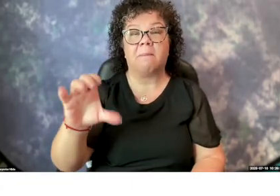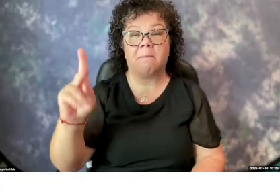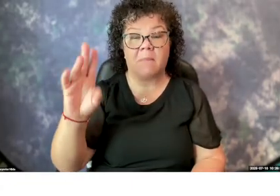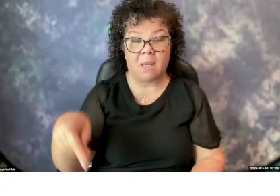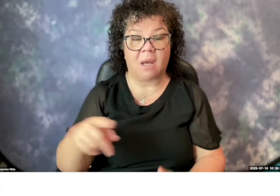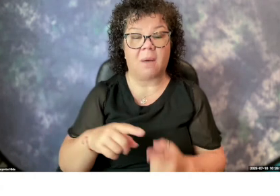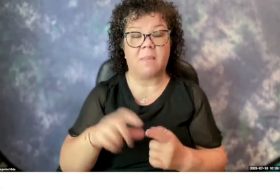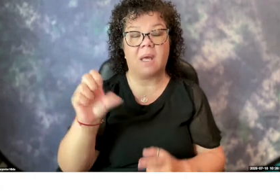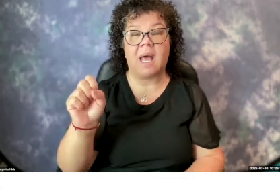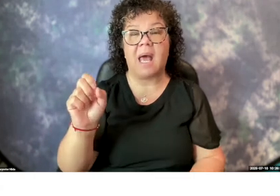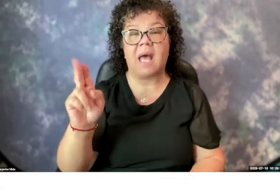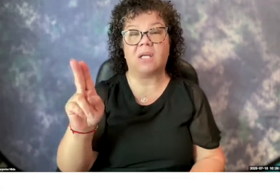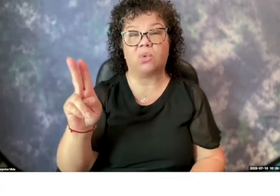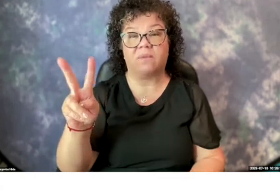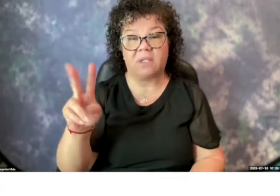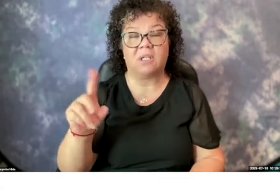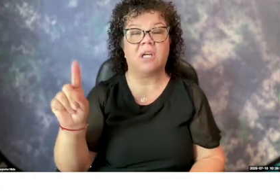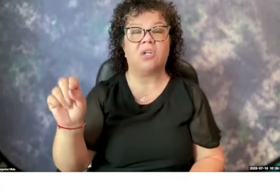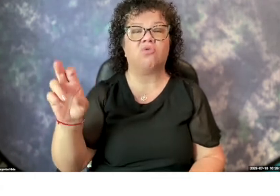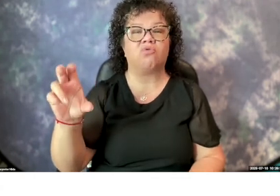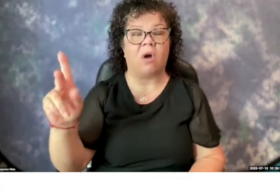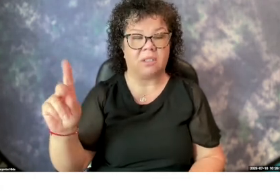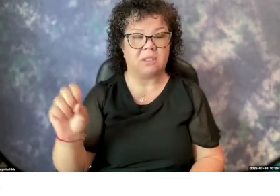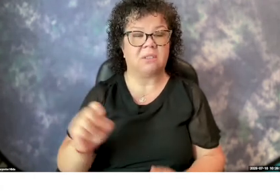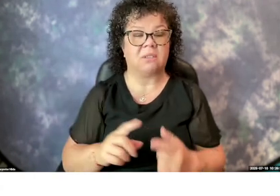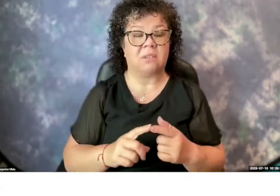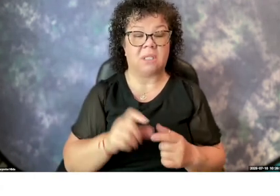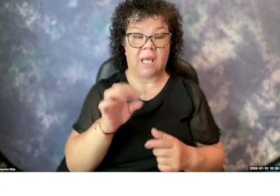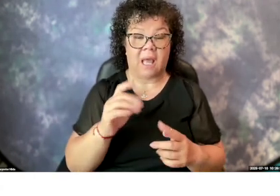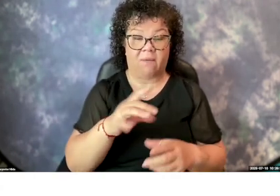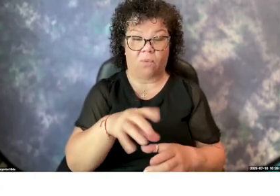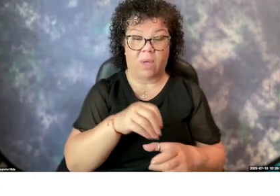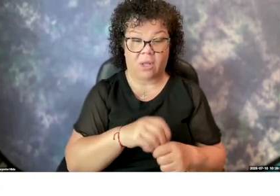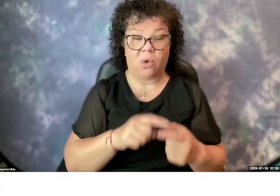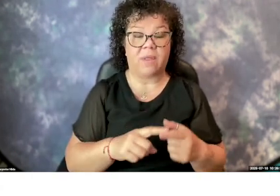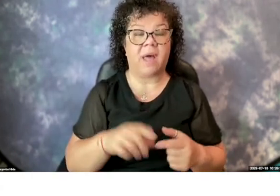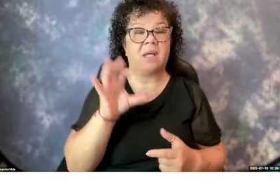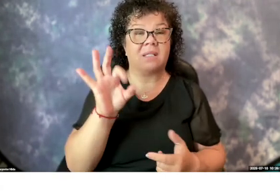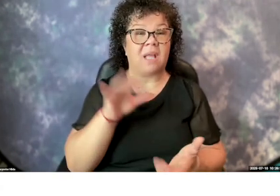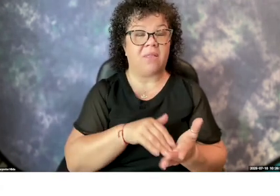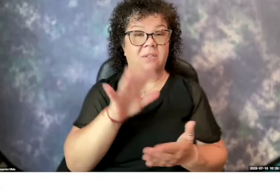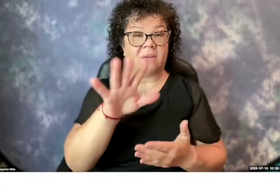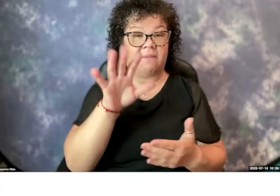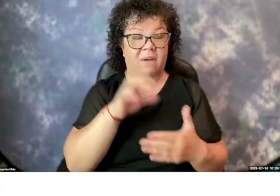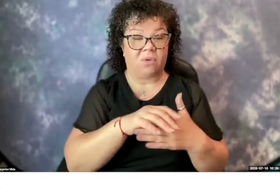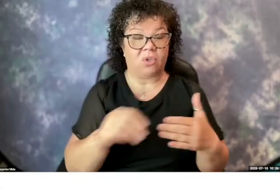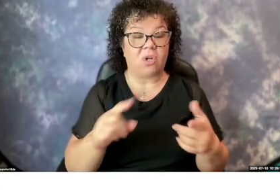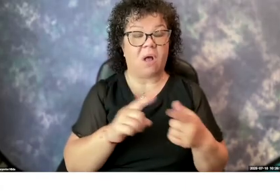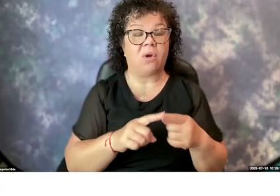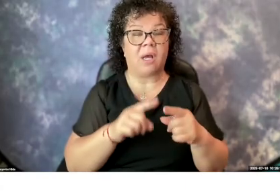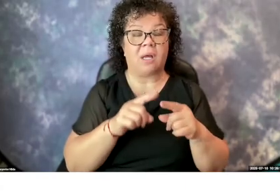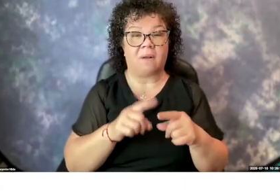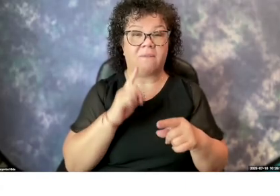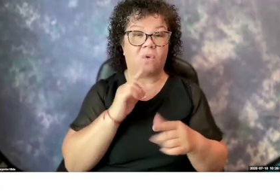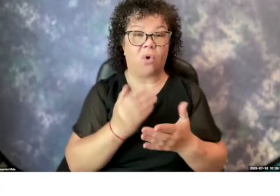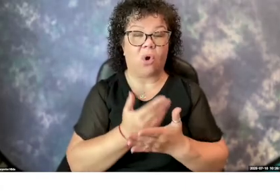If we add in the Clean Cars for All incentive, $9,500 or $10,000, as we talked about earlier, depending on the technology type, sorry, talking a